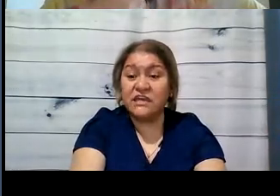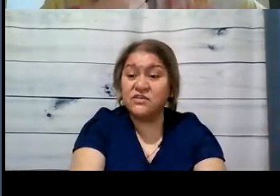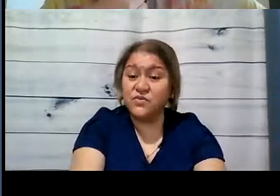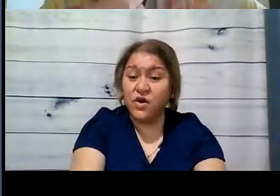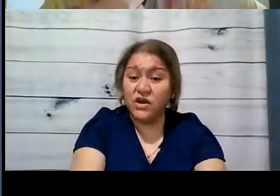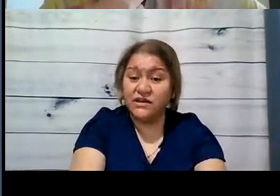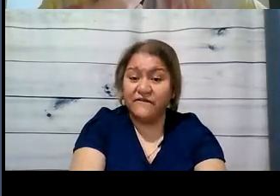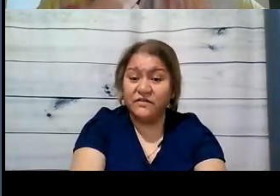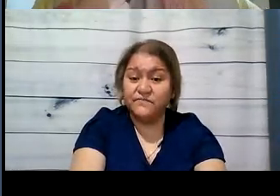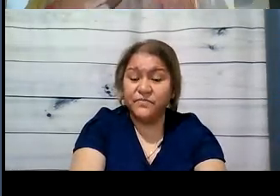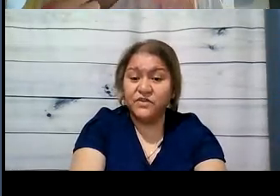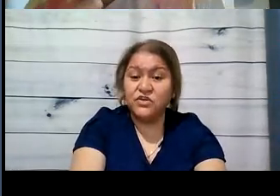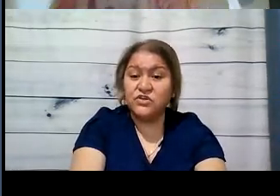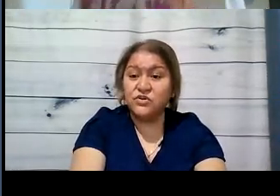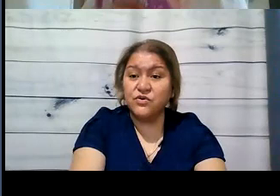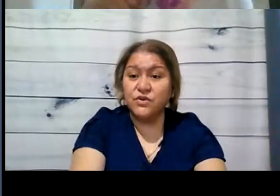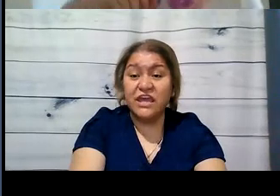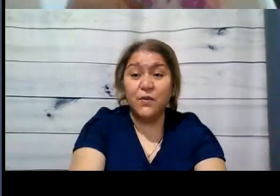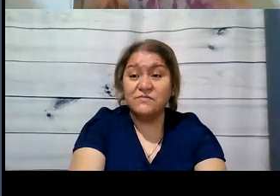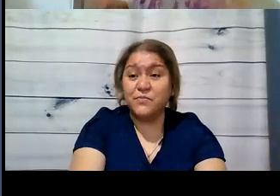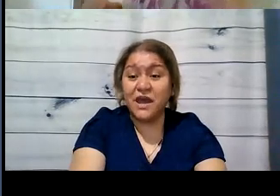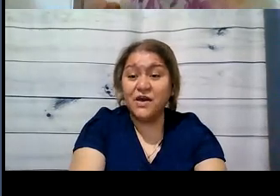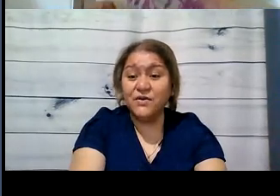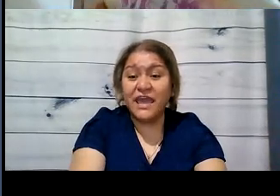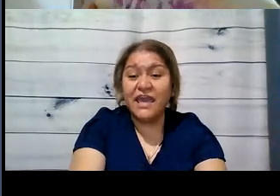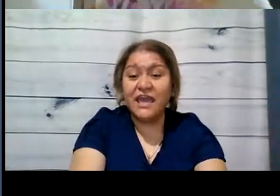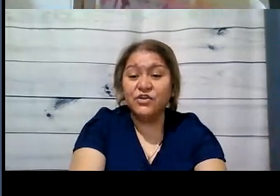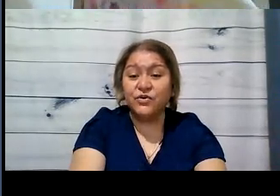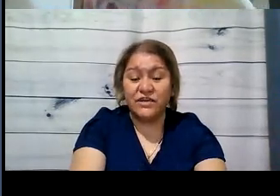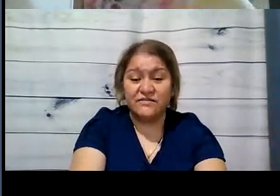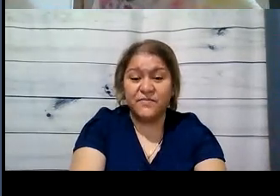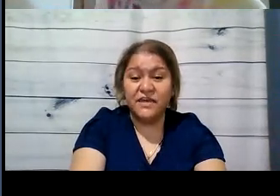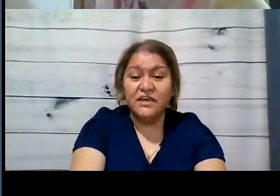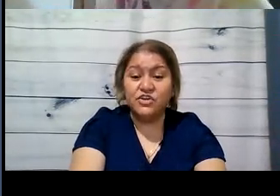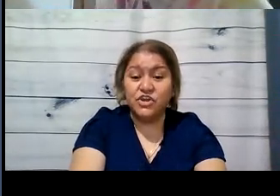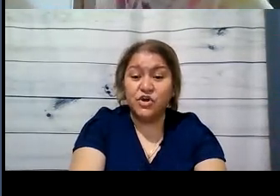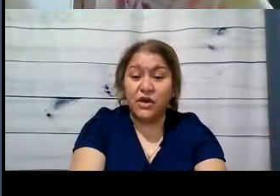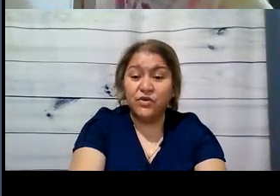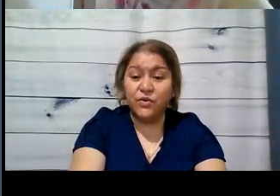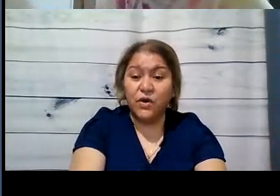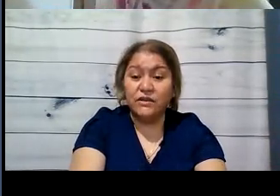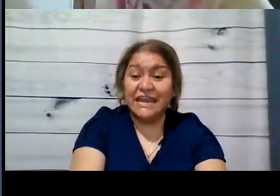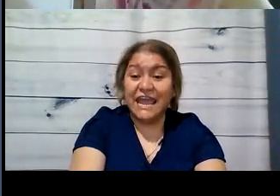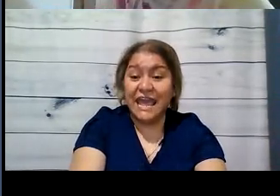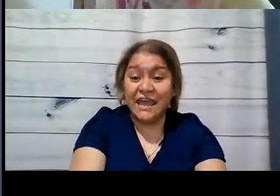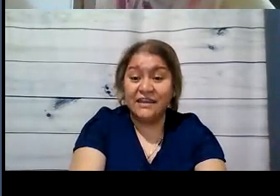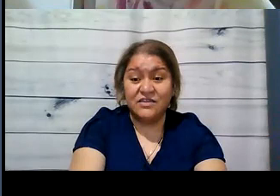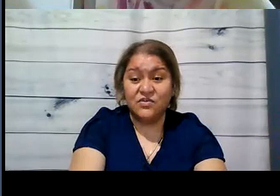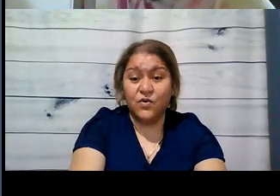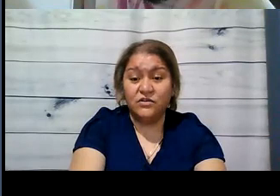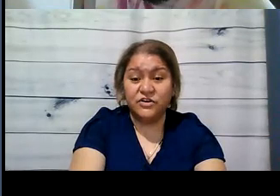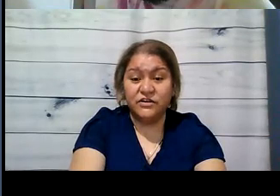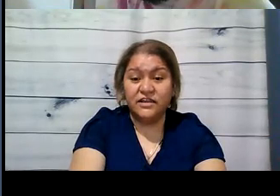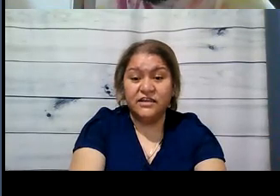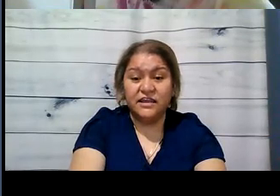dough into the hot oven. Soon it was brown and crisp. She took out the roll and handed it